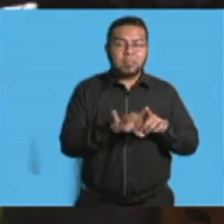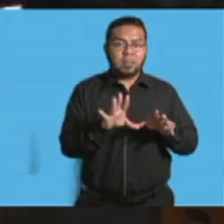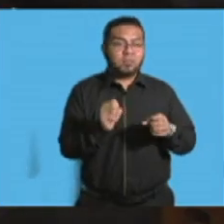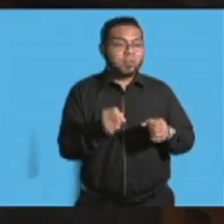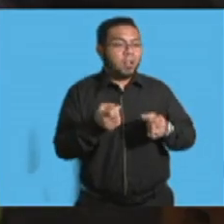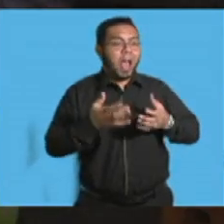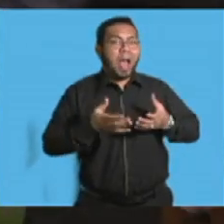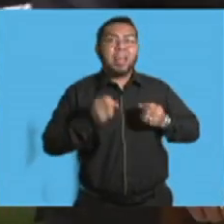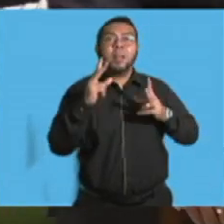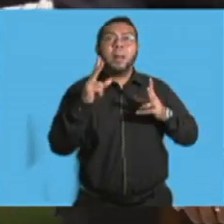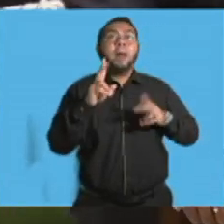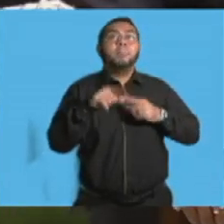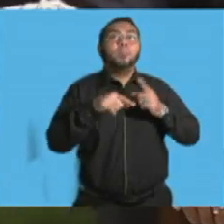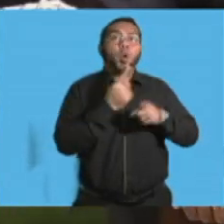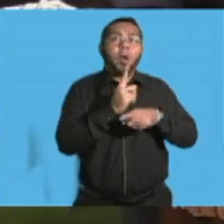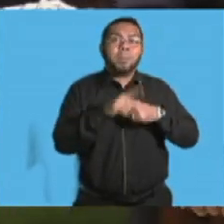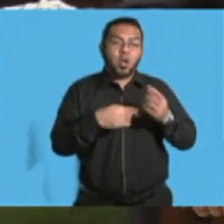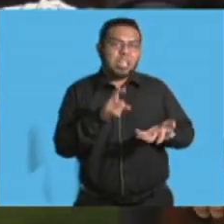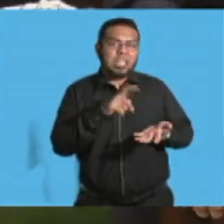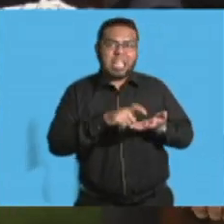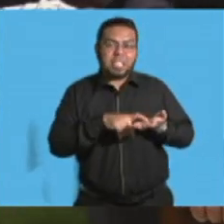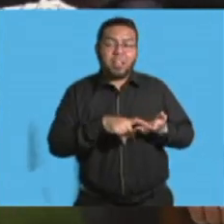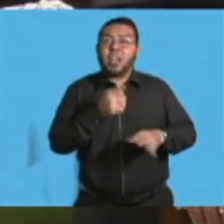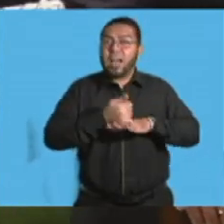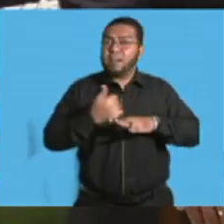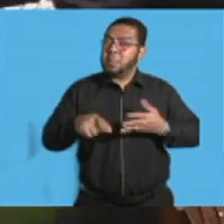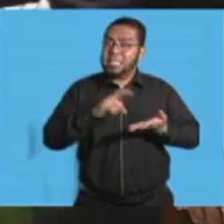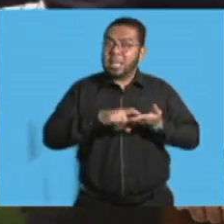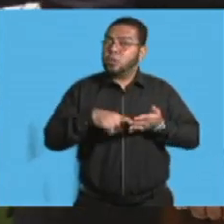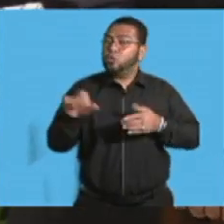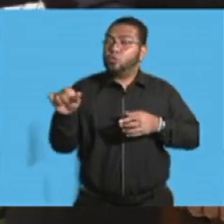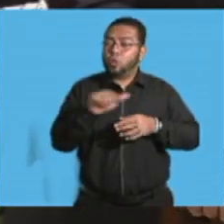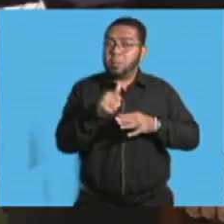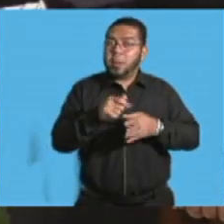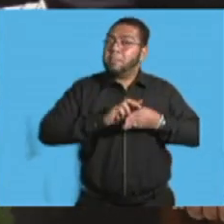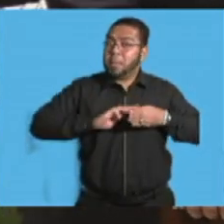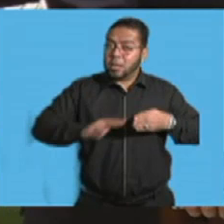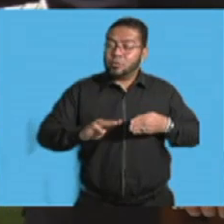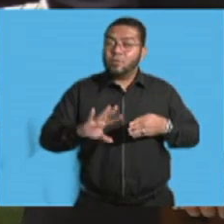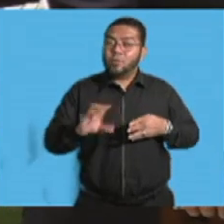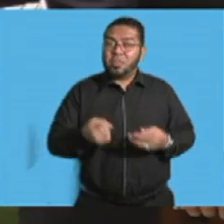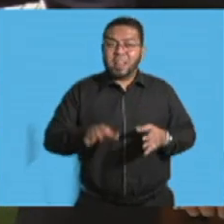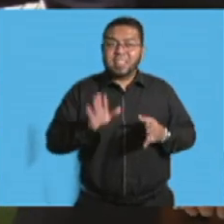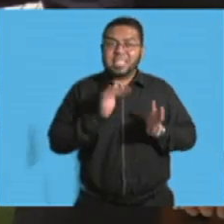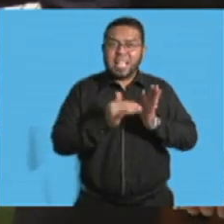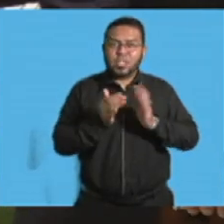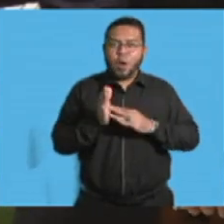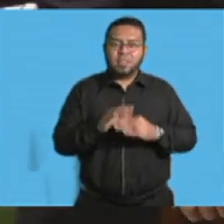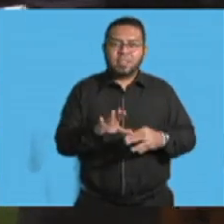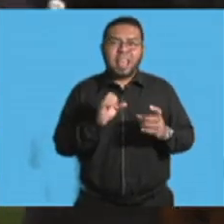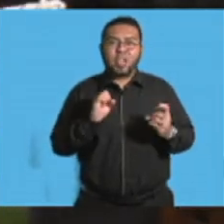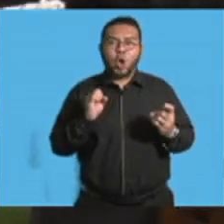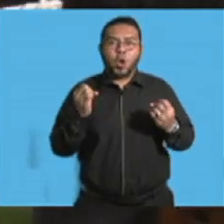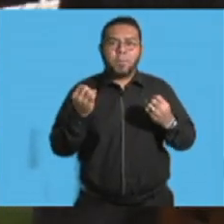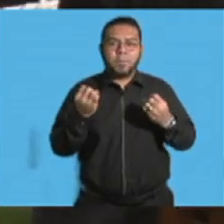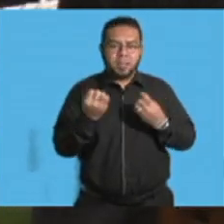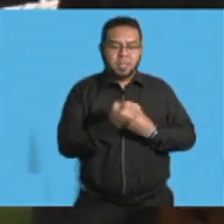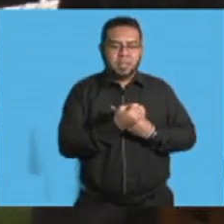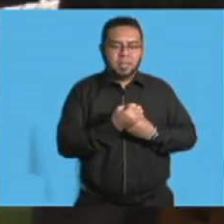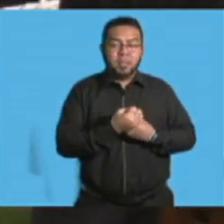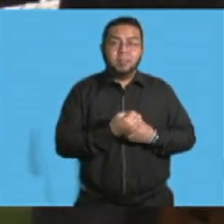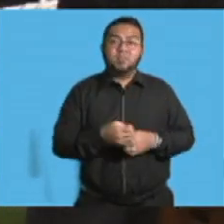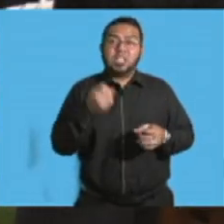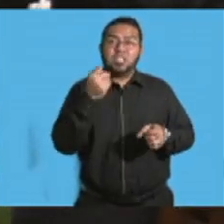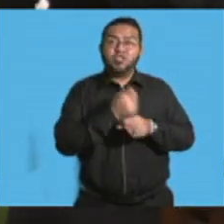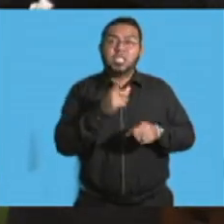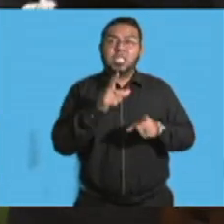debt. Madam Speaker, the debt, government debt should be measured relative to the size of the economy, or GDP. Try to use an